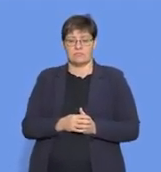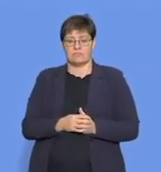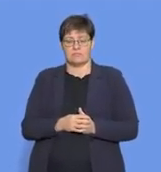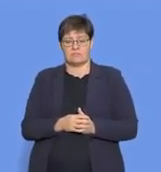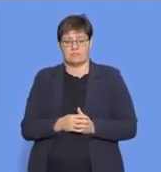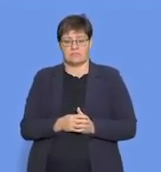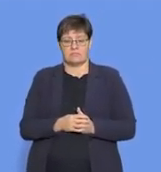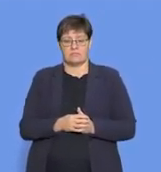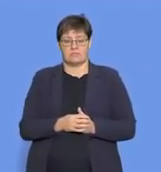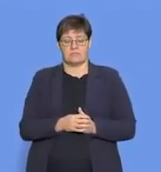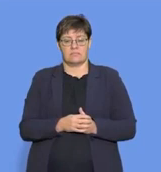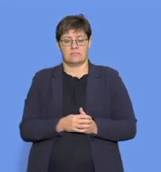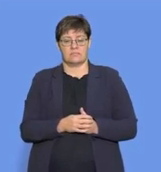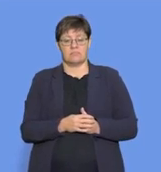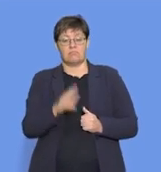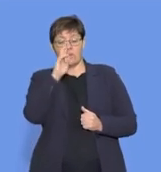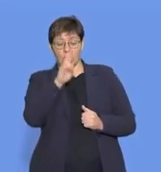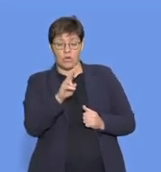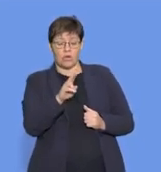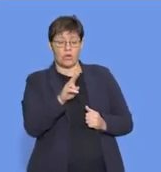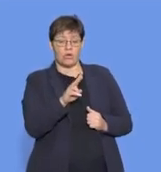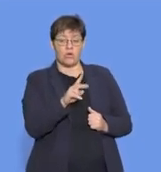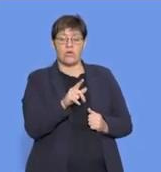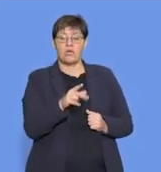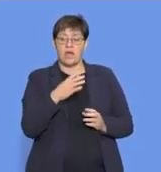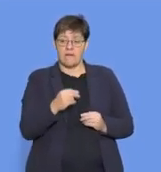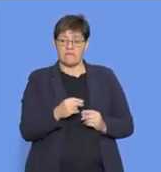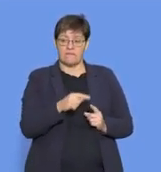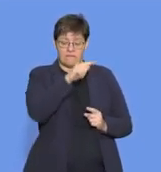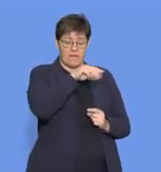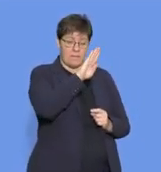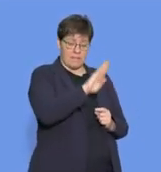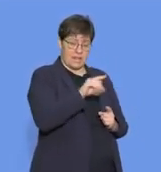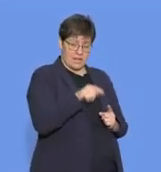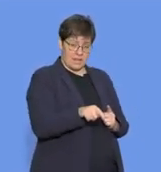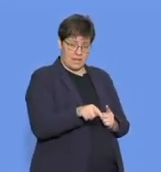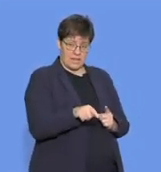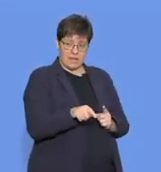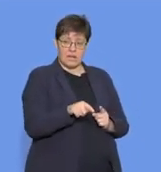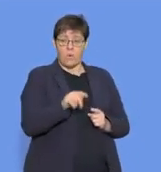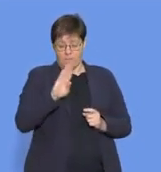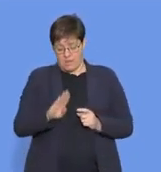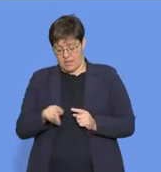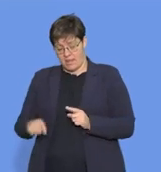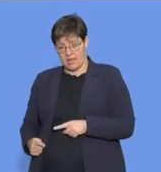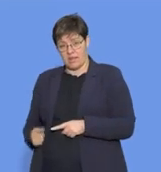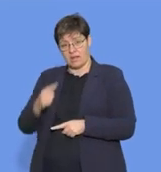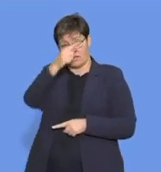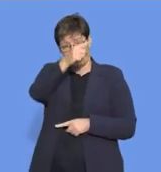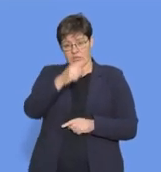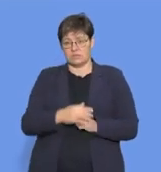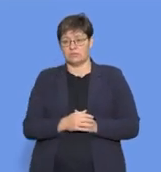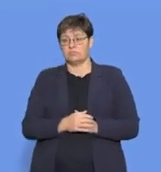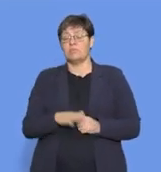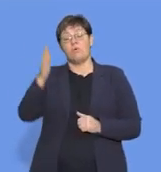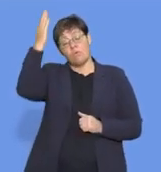So they want us to calculate this side. So if you look at our triangle, this side is little b because it's across from the angle B.